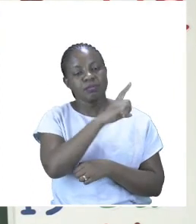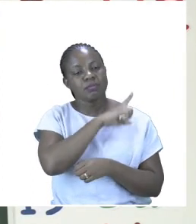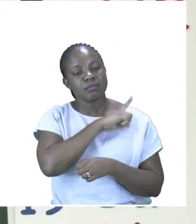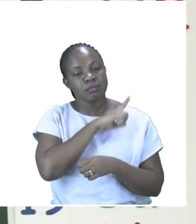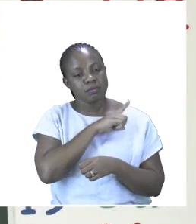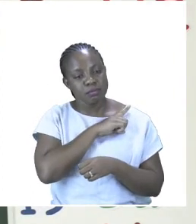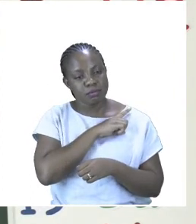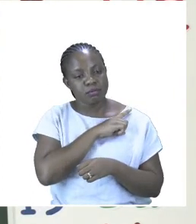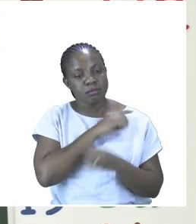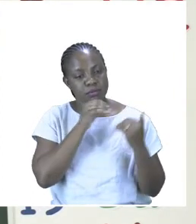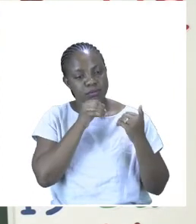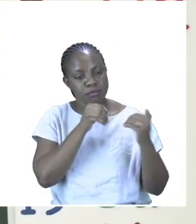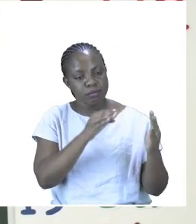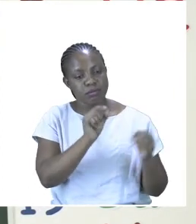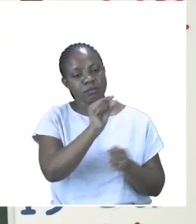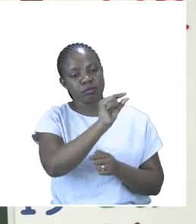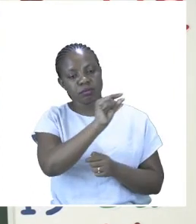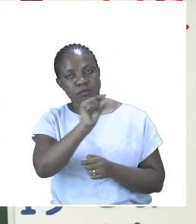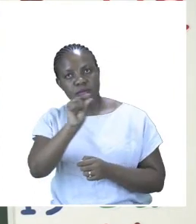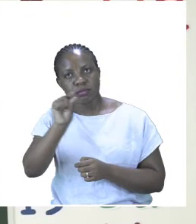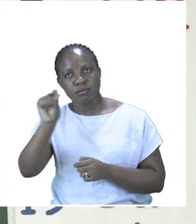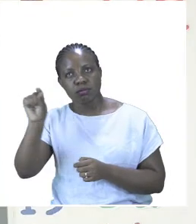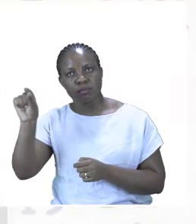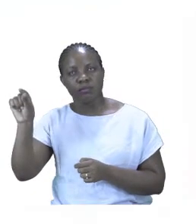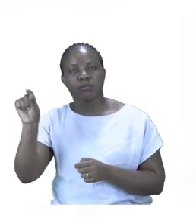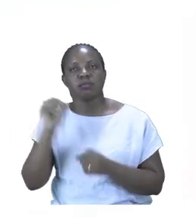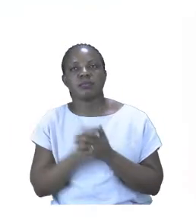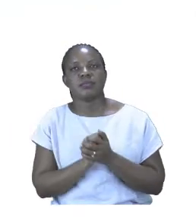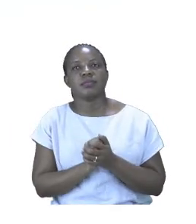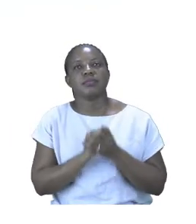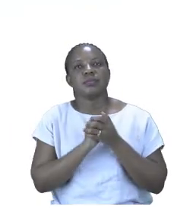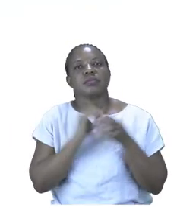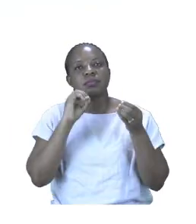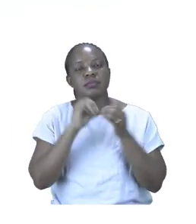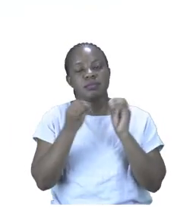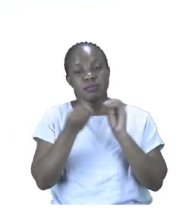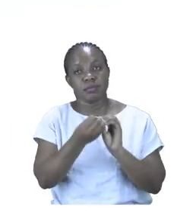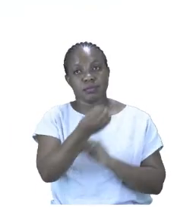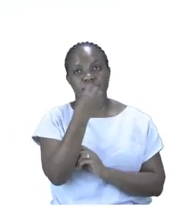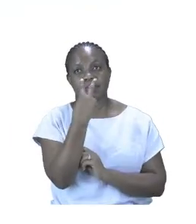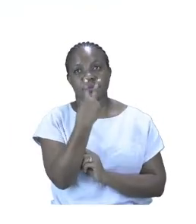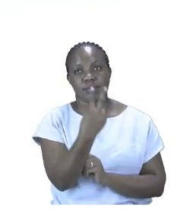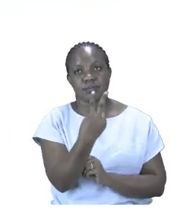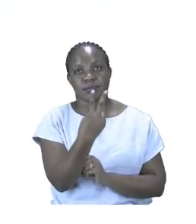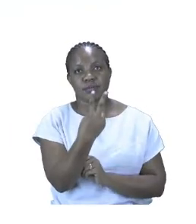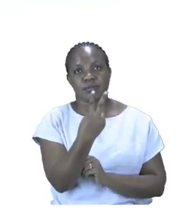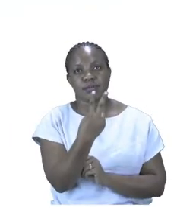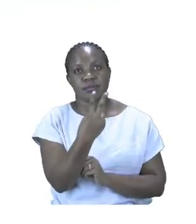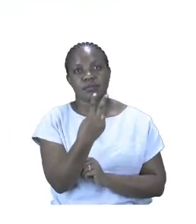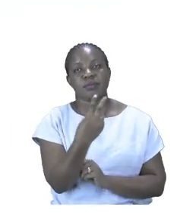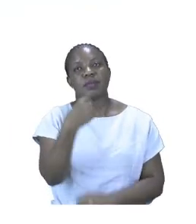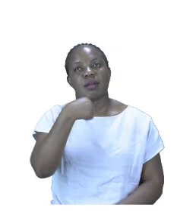a sentence. Let's move on to number 2. Number 2 says, I